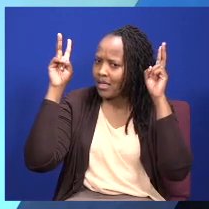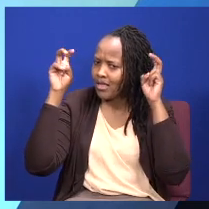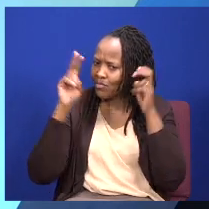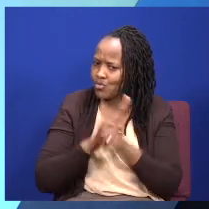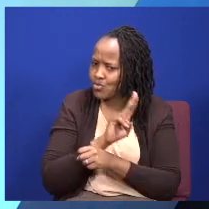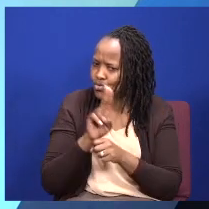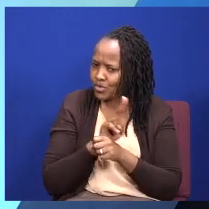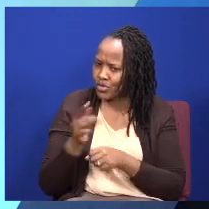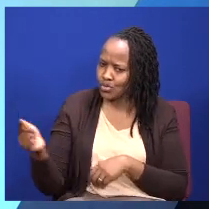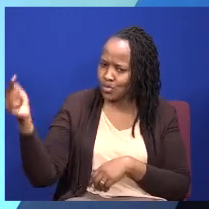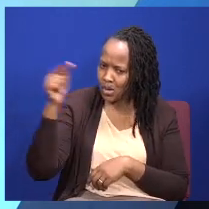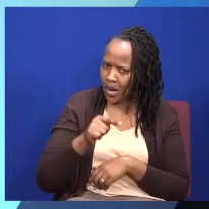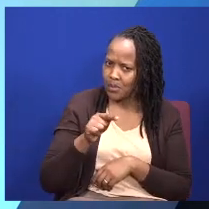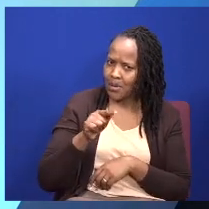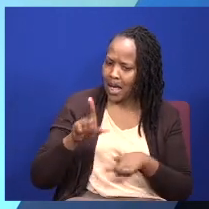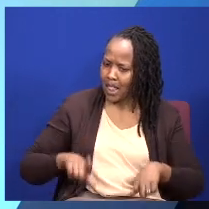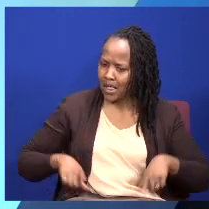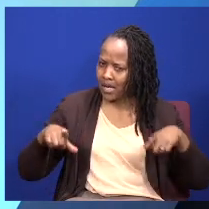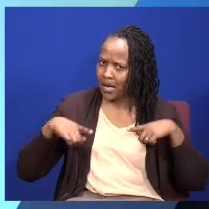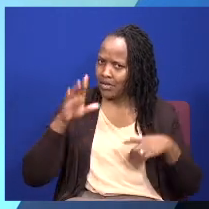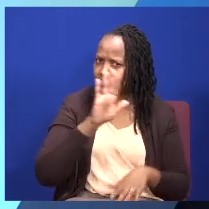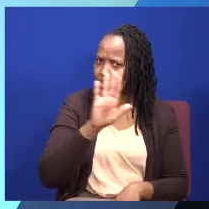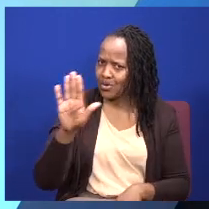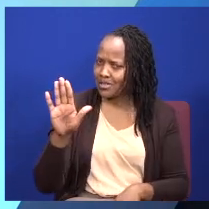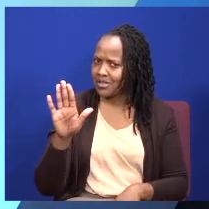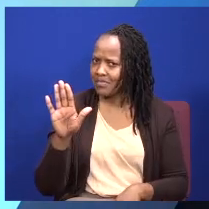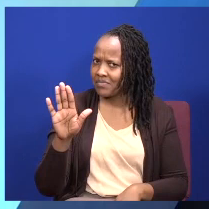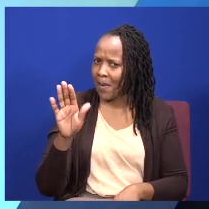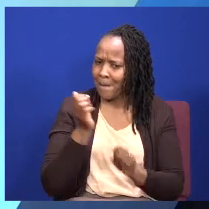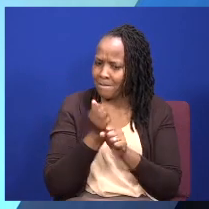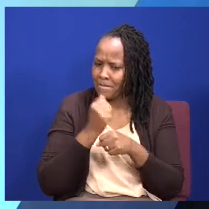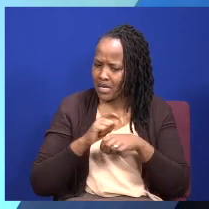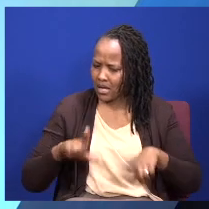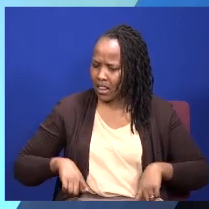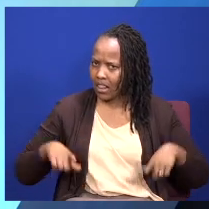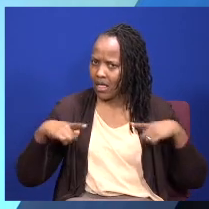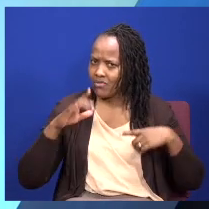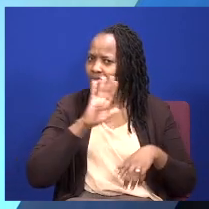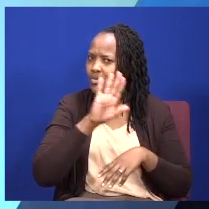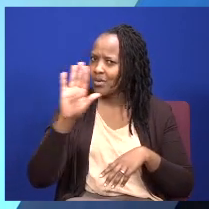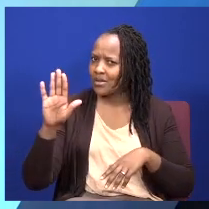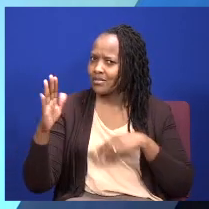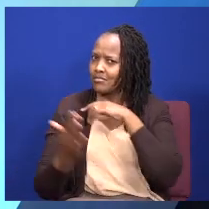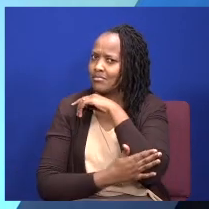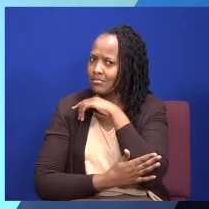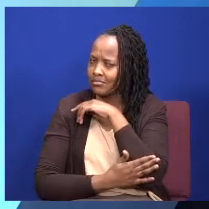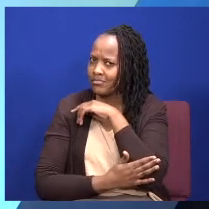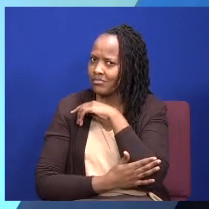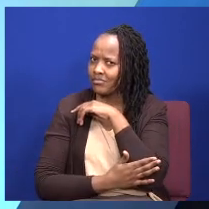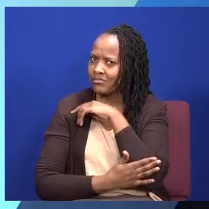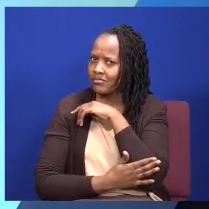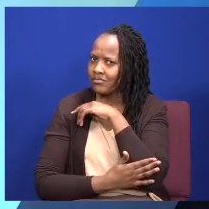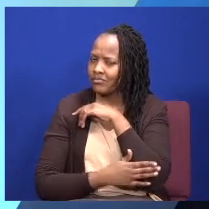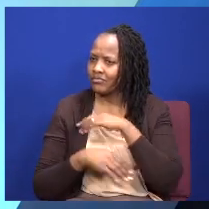our lives, to torment us and make our lives miserable? Or what are the things that come into our lives to open the door for the evil one